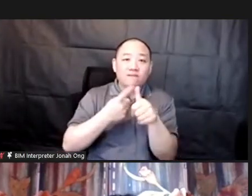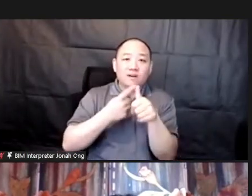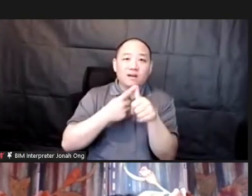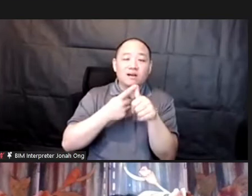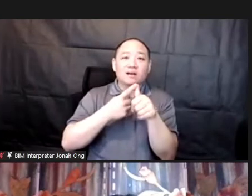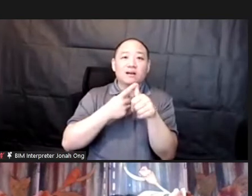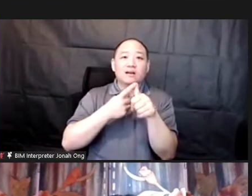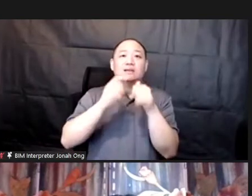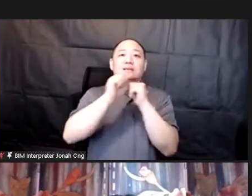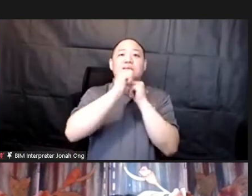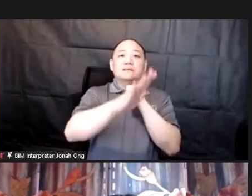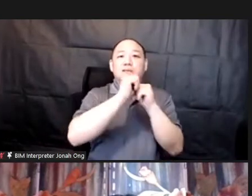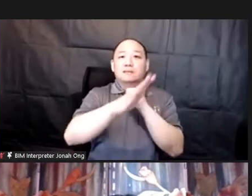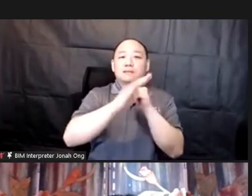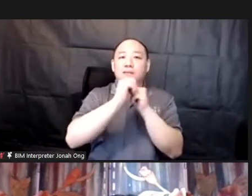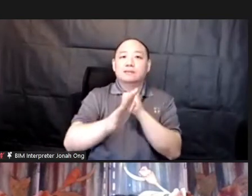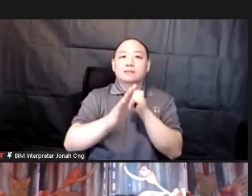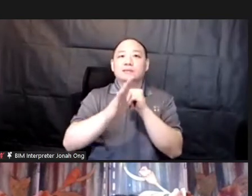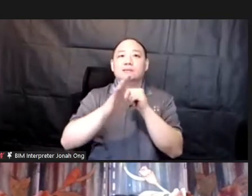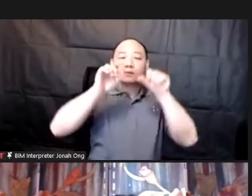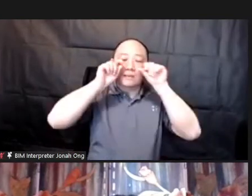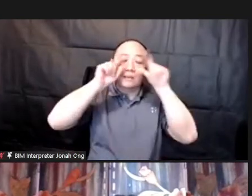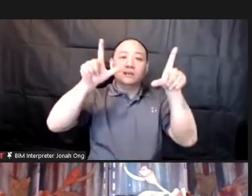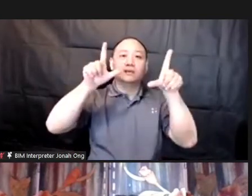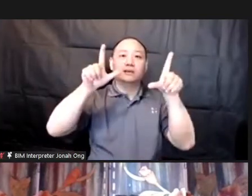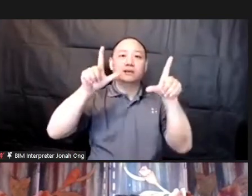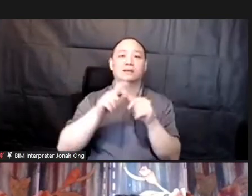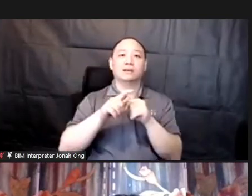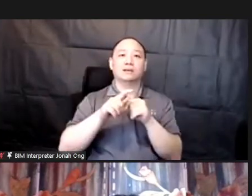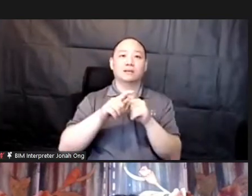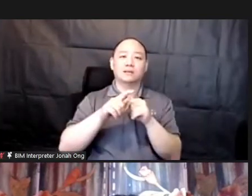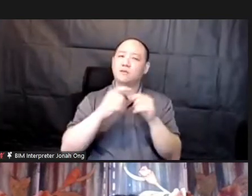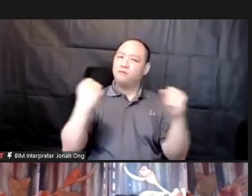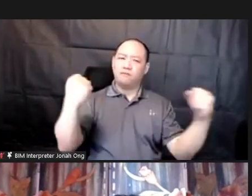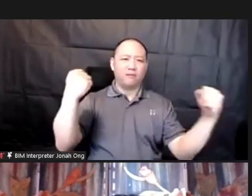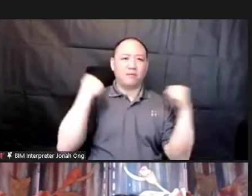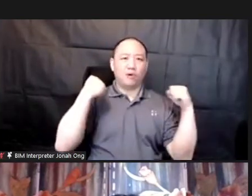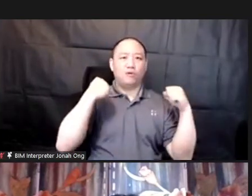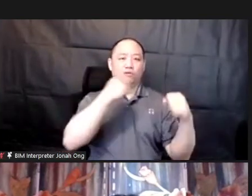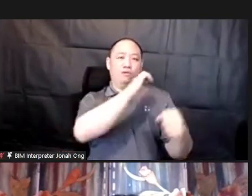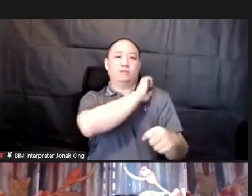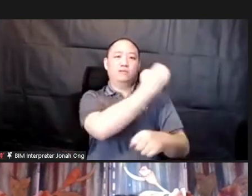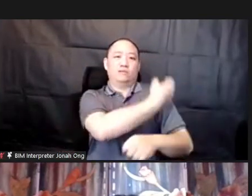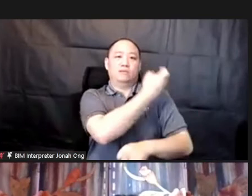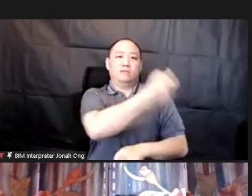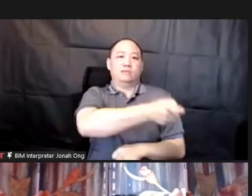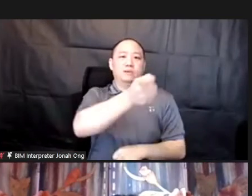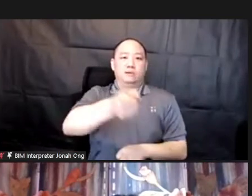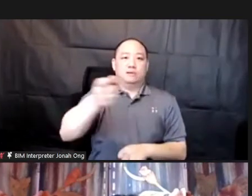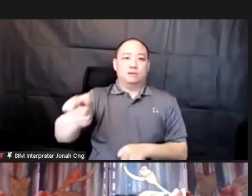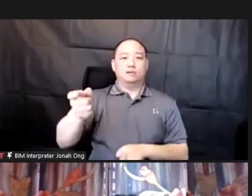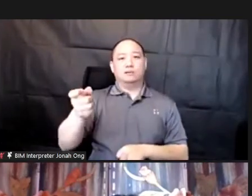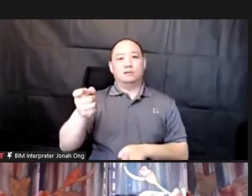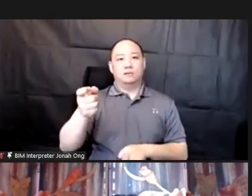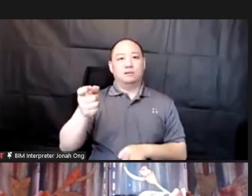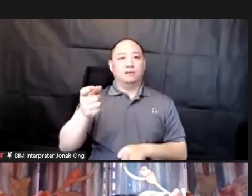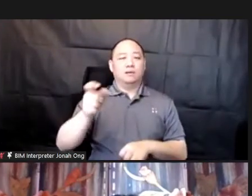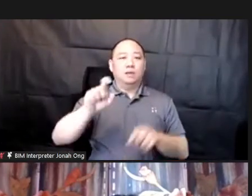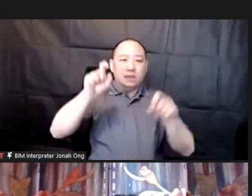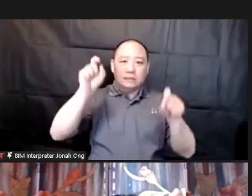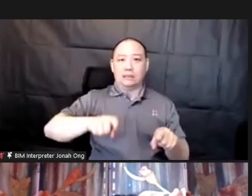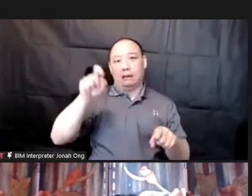is far more important. Before you can empower the persons with disabilities, you have to